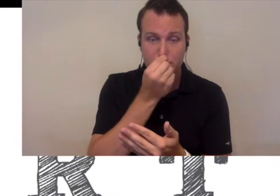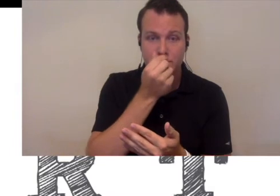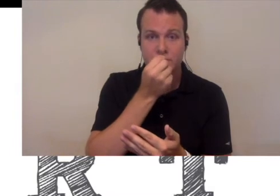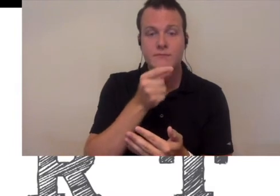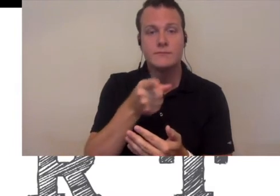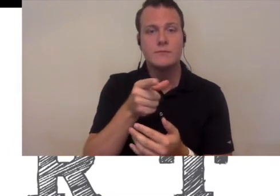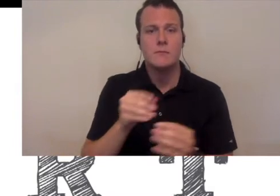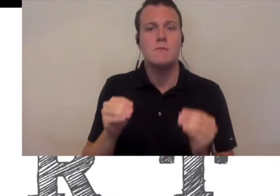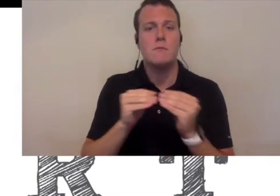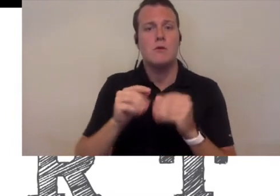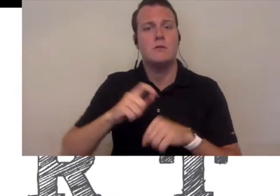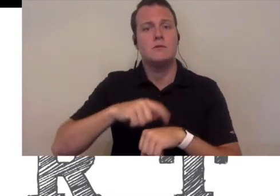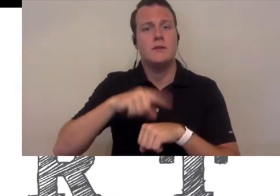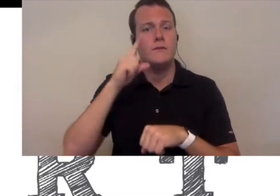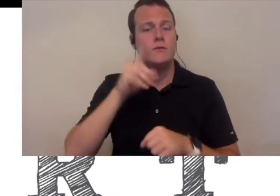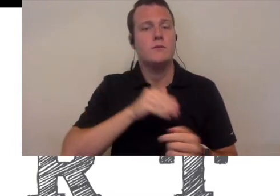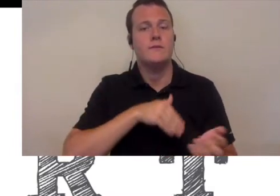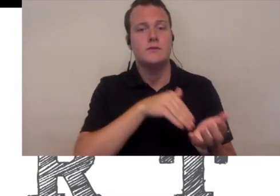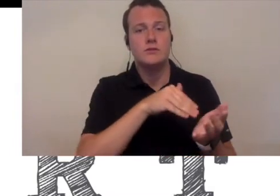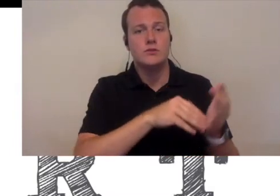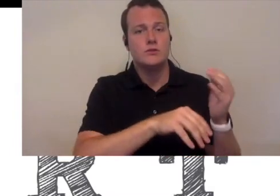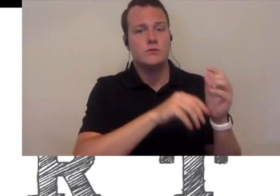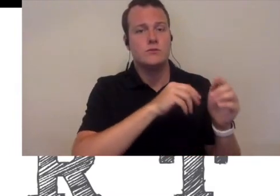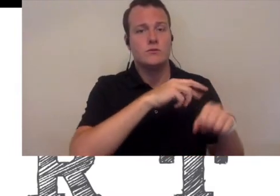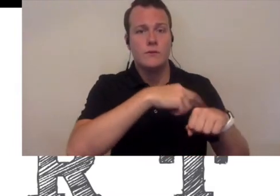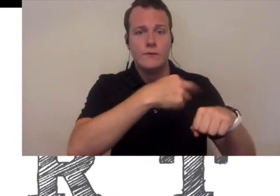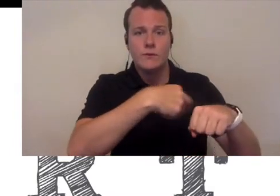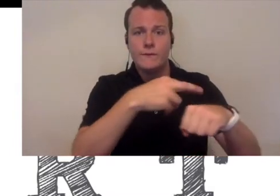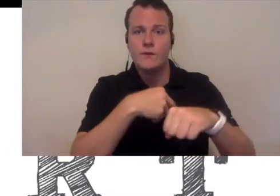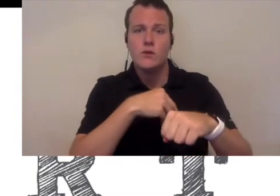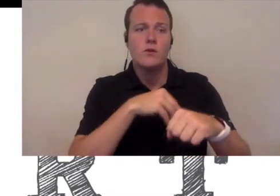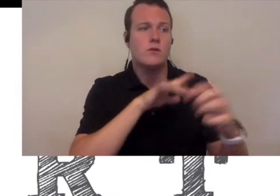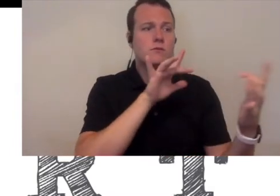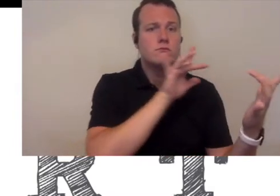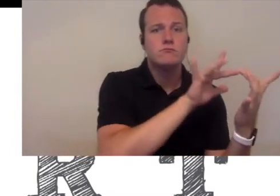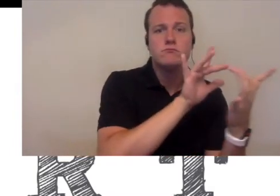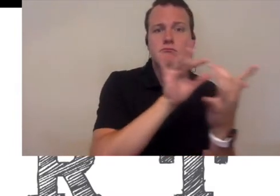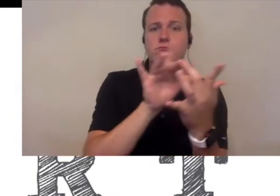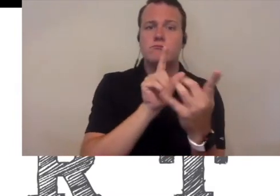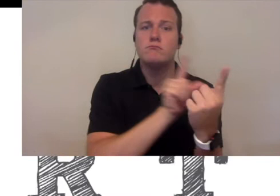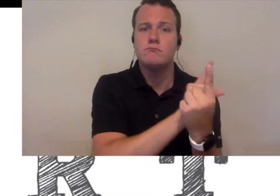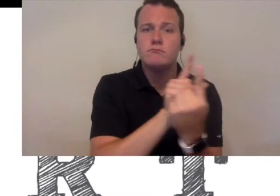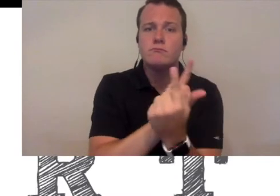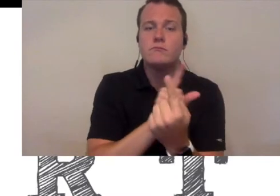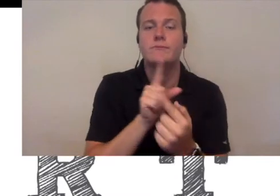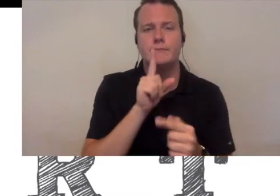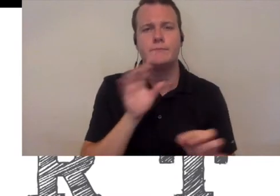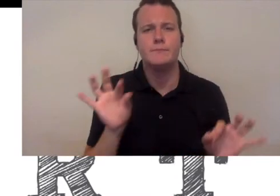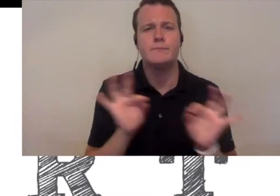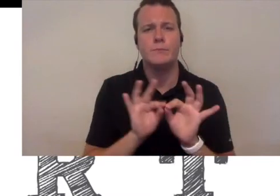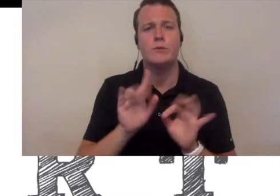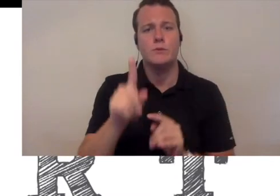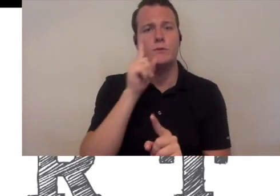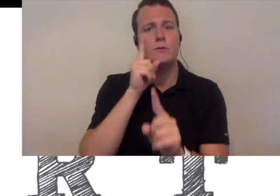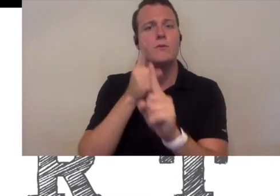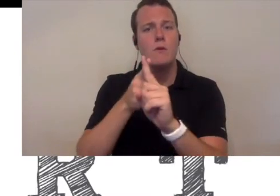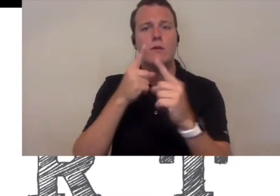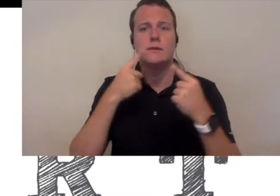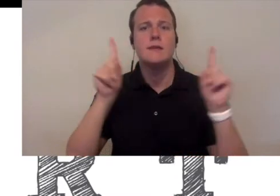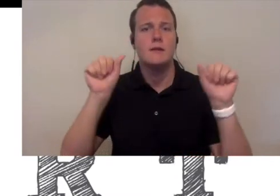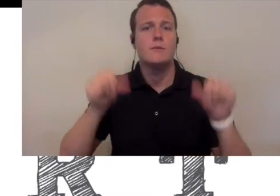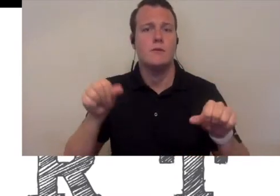referral. So make sure that the goals that you set are attainable, that they're